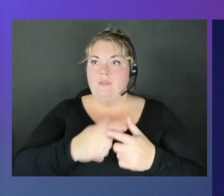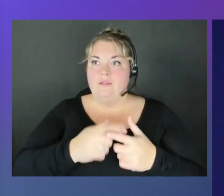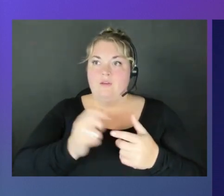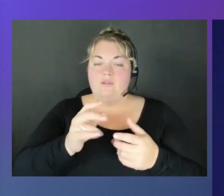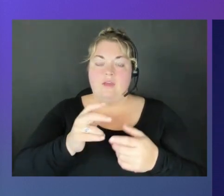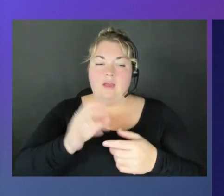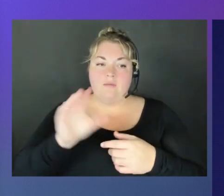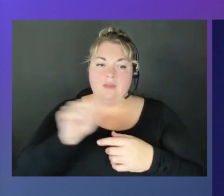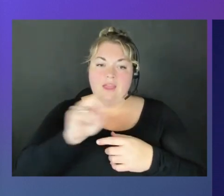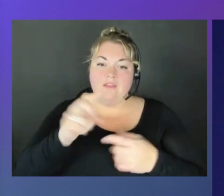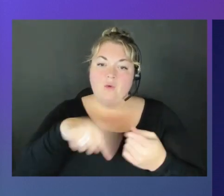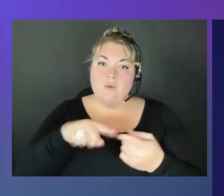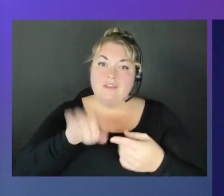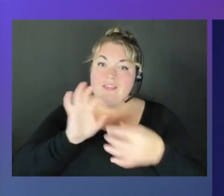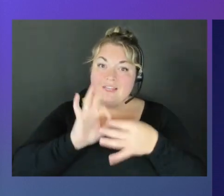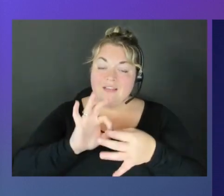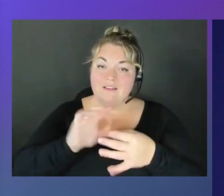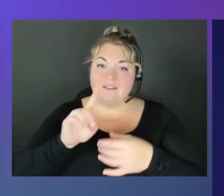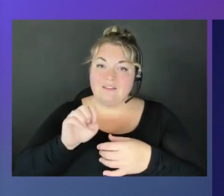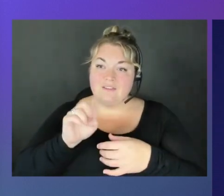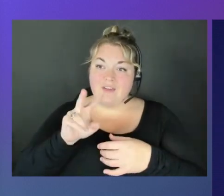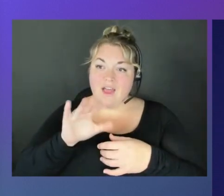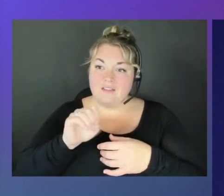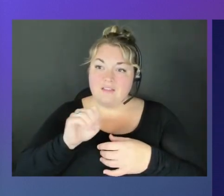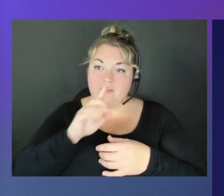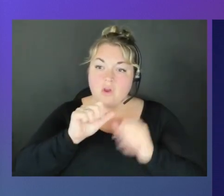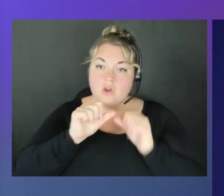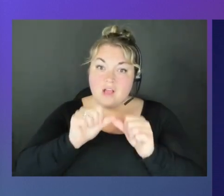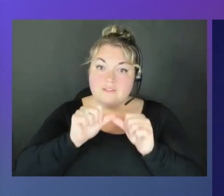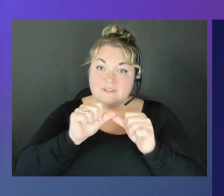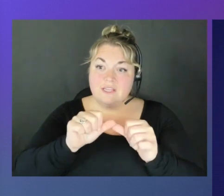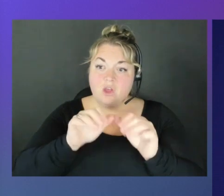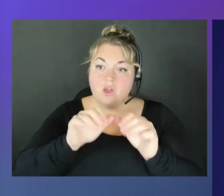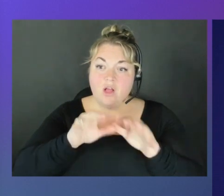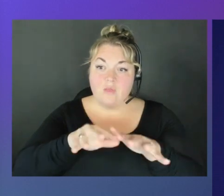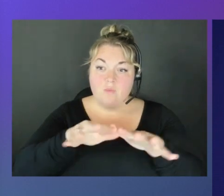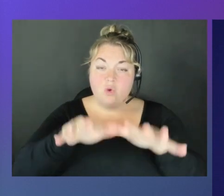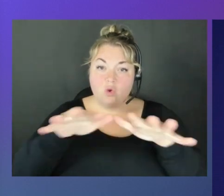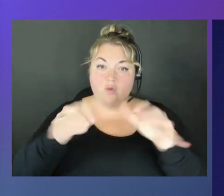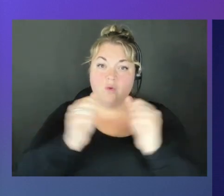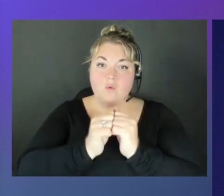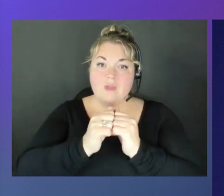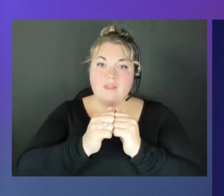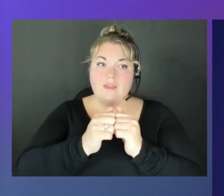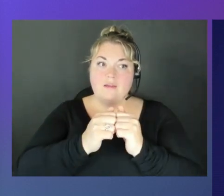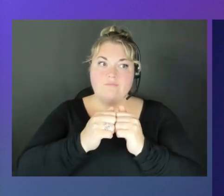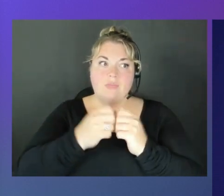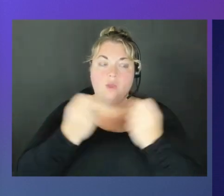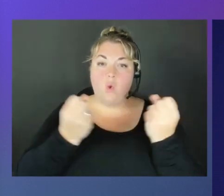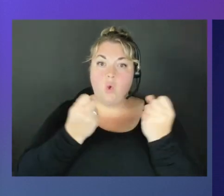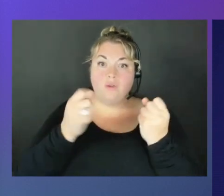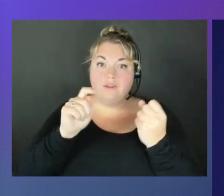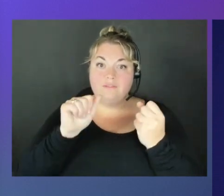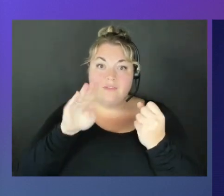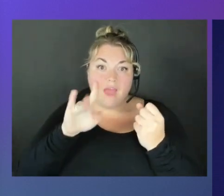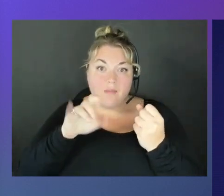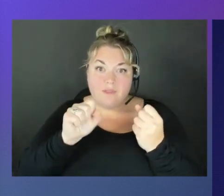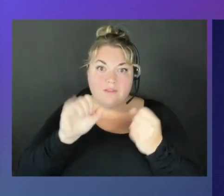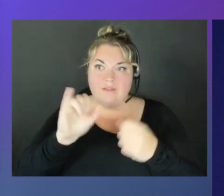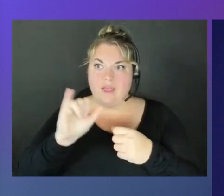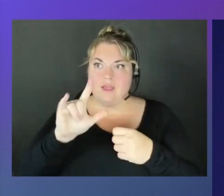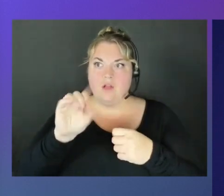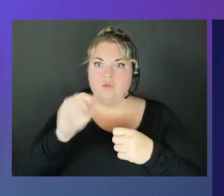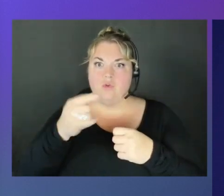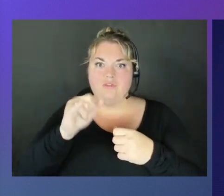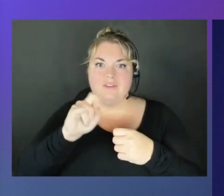the connected devices are constantly on the move, for example, with employees holding tablets at a logistics facility or